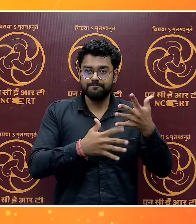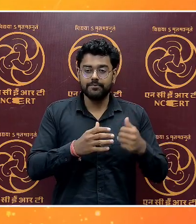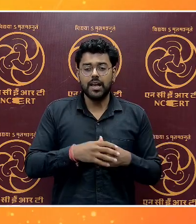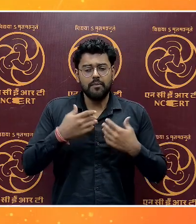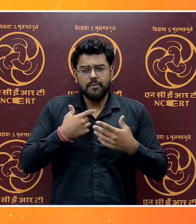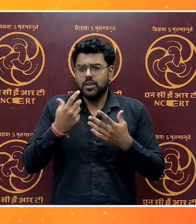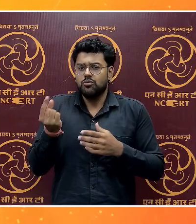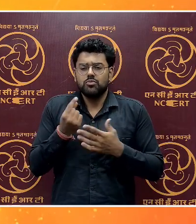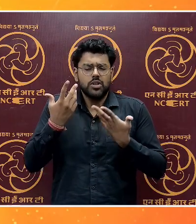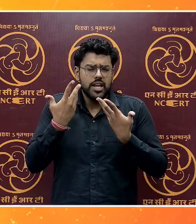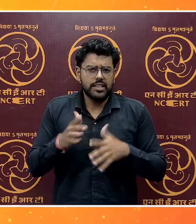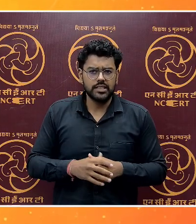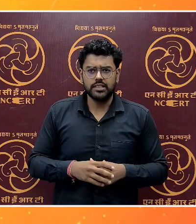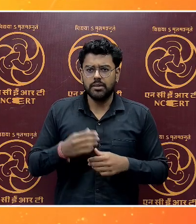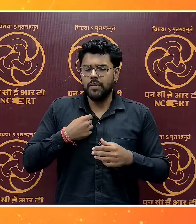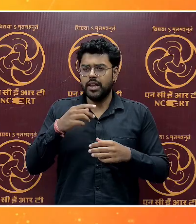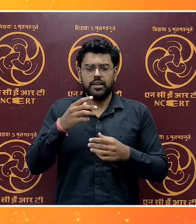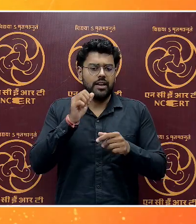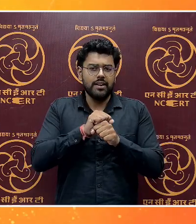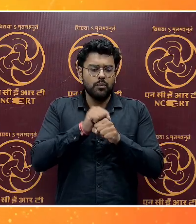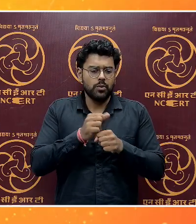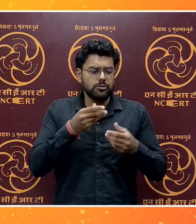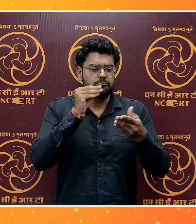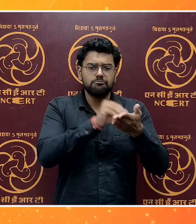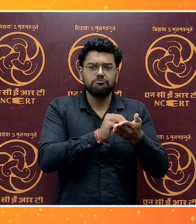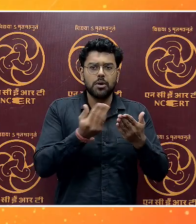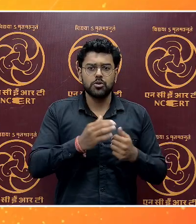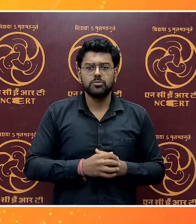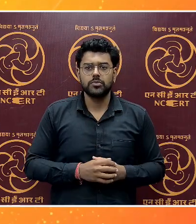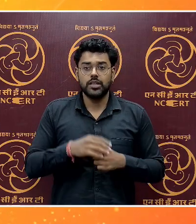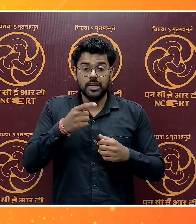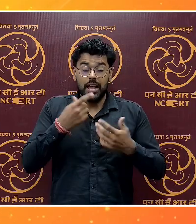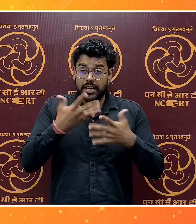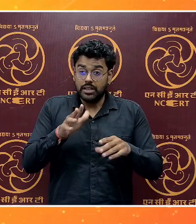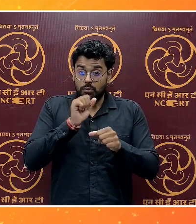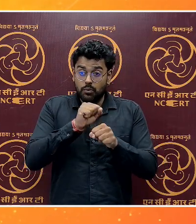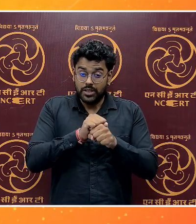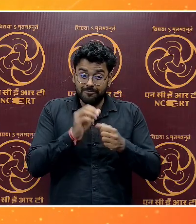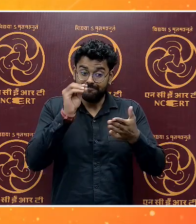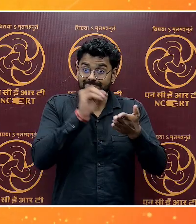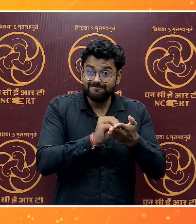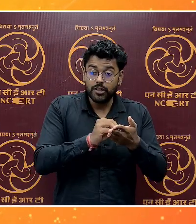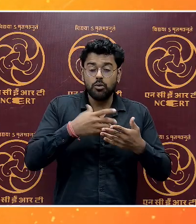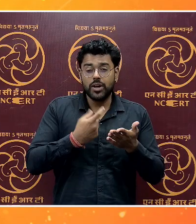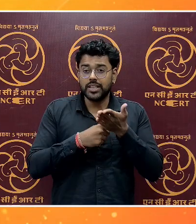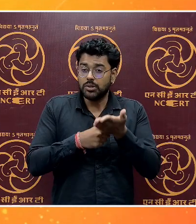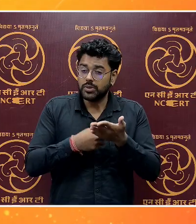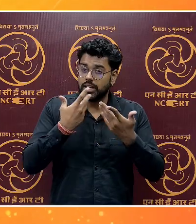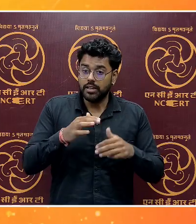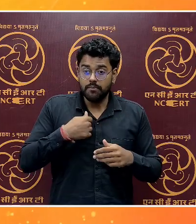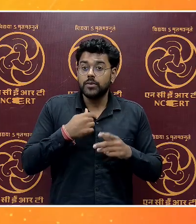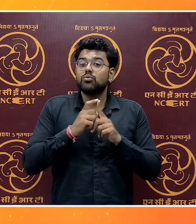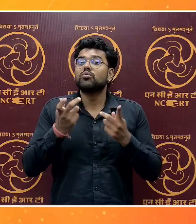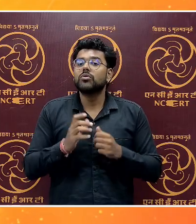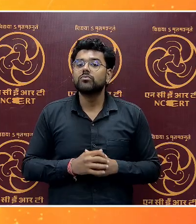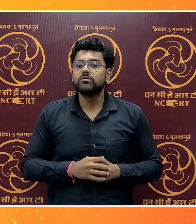function, like I can assign any task to this teacher. So assigning any task or any request to this teacher, what I have to do, I have